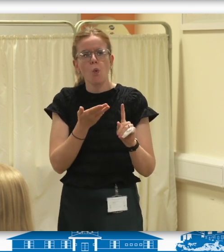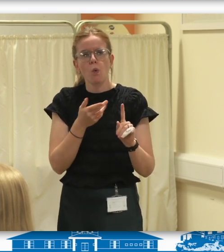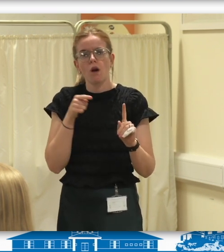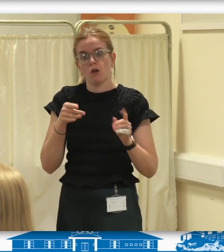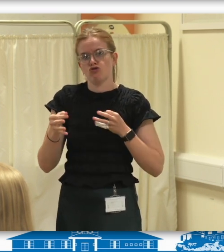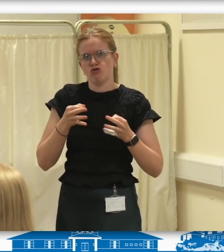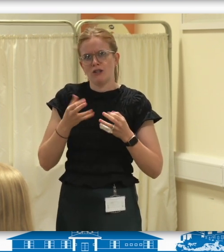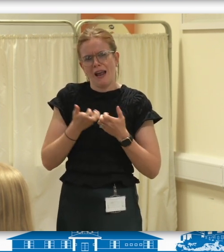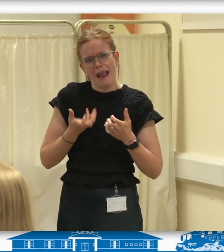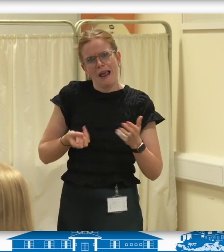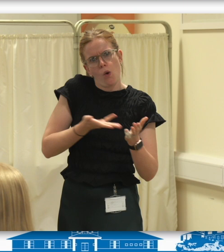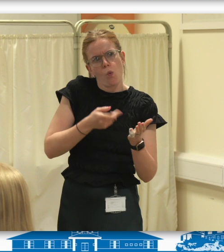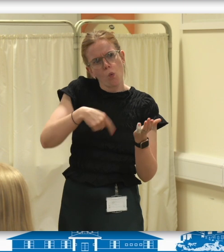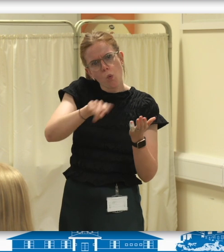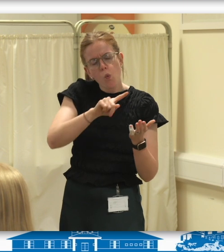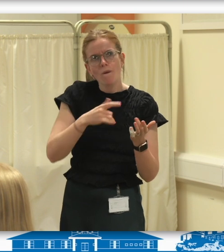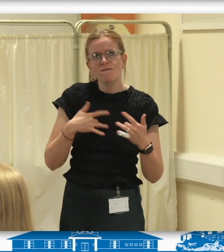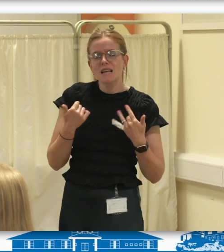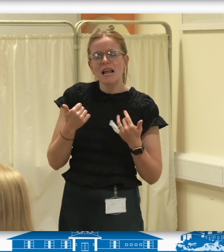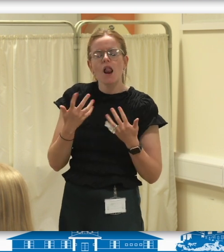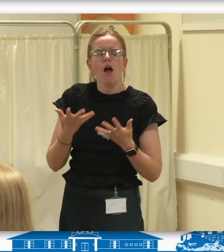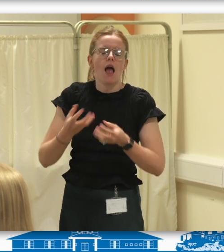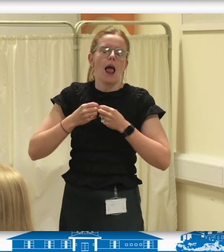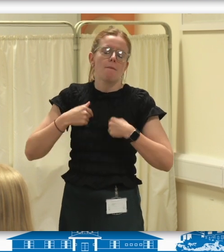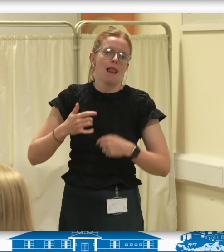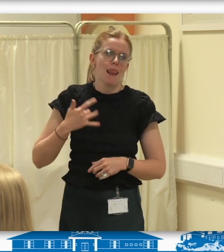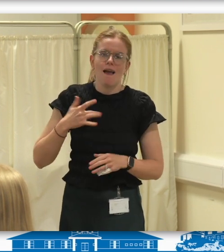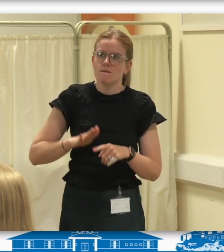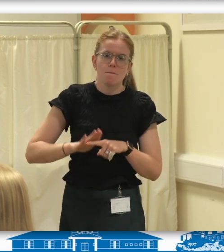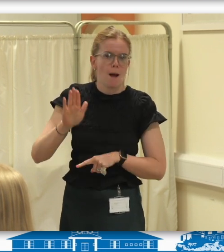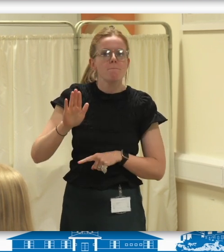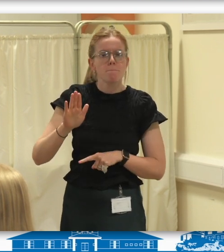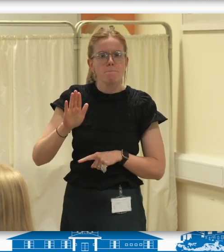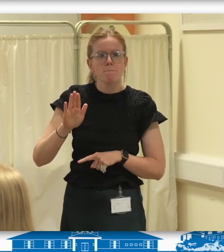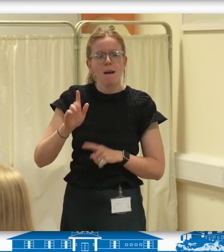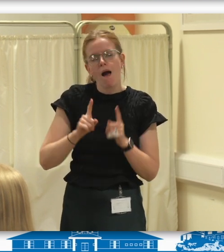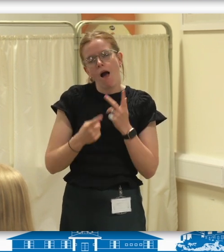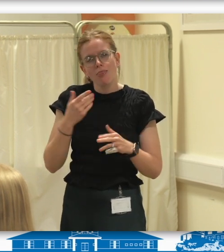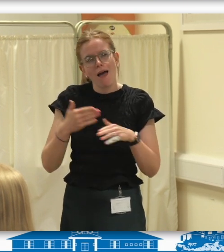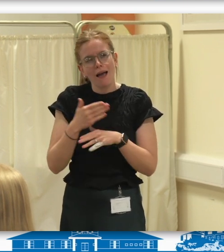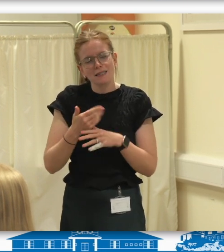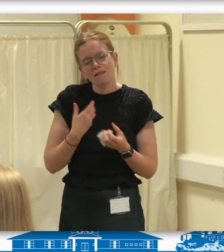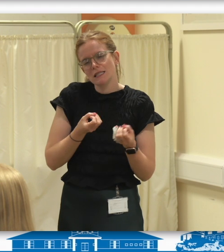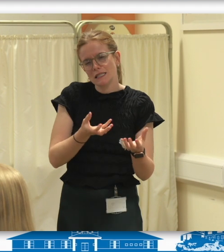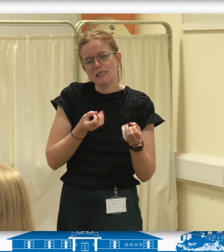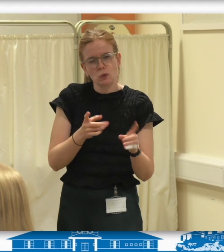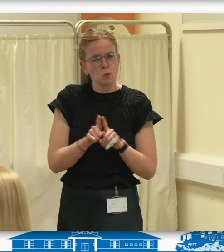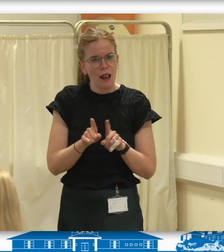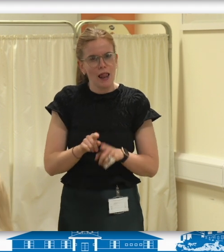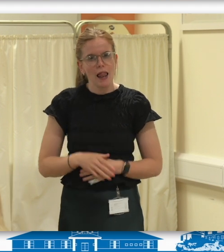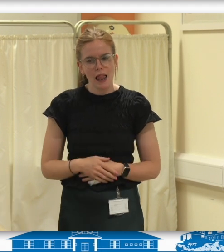strategies to be meaningful and satisfying. And we look at nourishing activities as well. Thank you. I'm going to hand back to